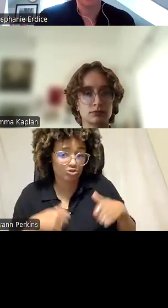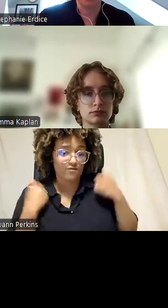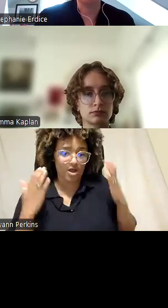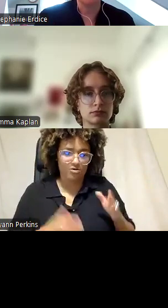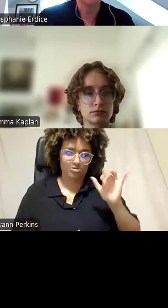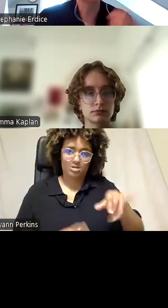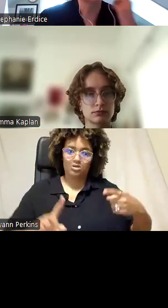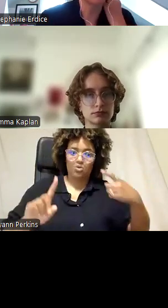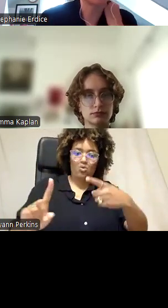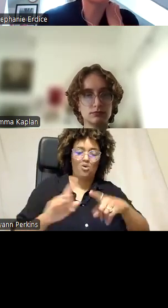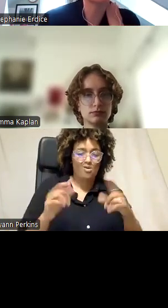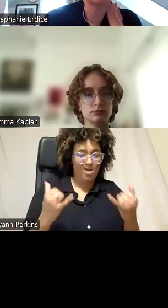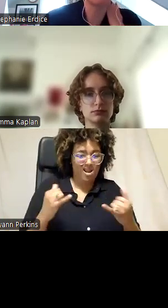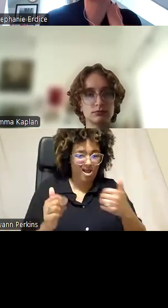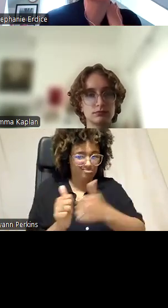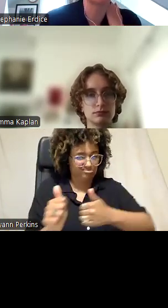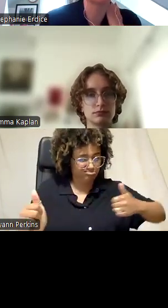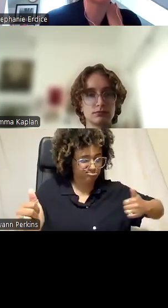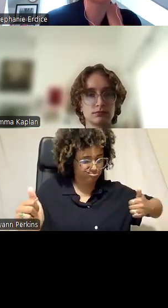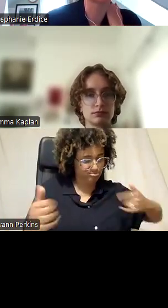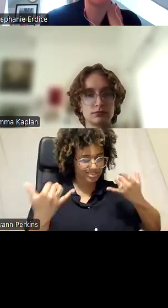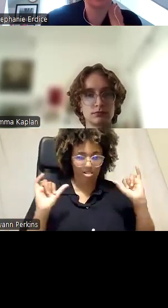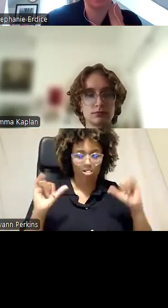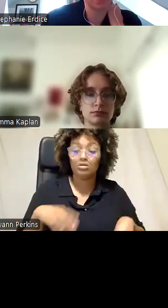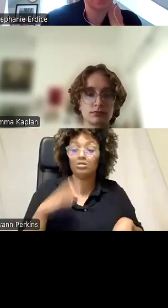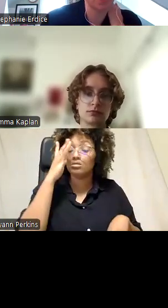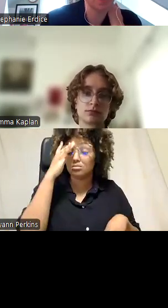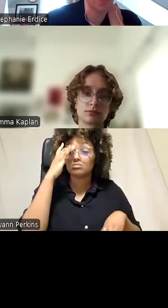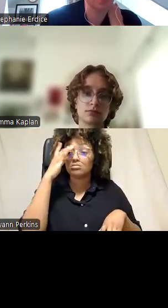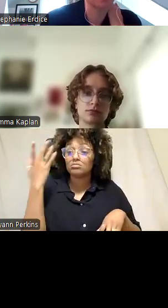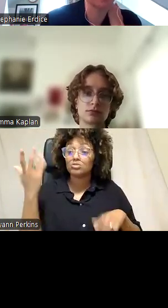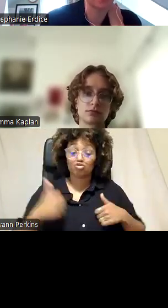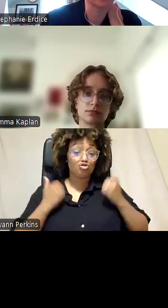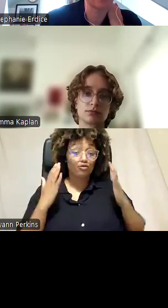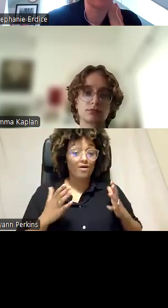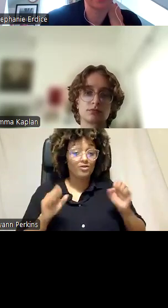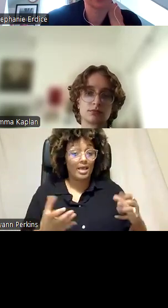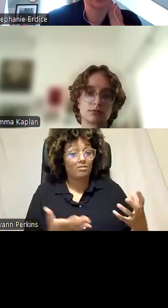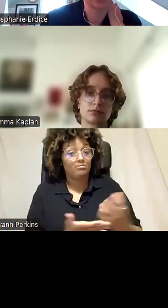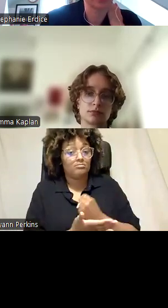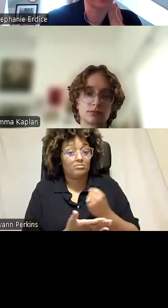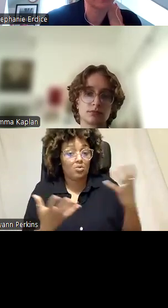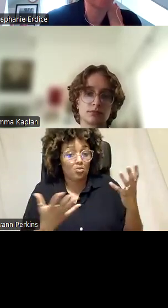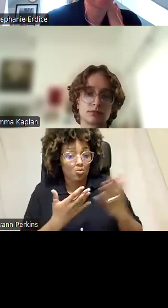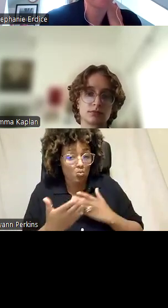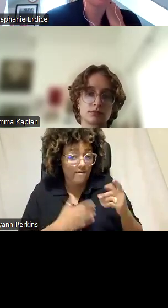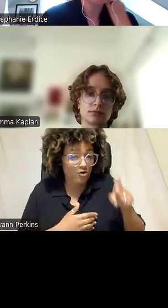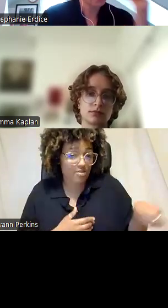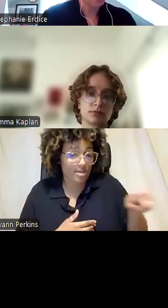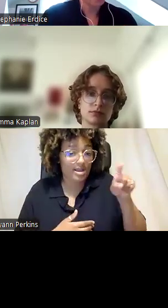about how we can still help survivors get what they need and get some of that financial